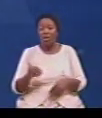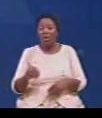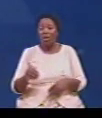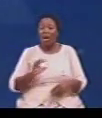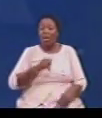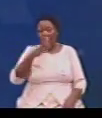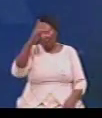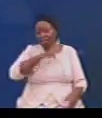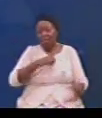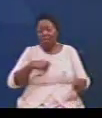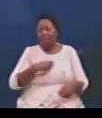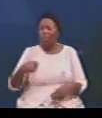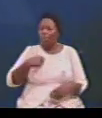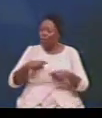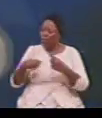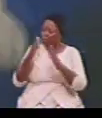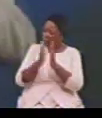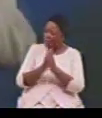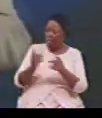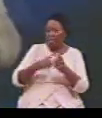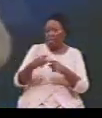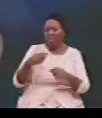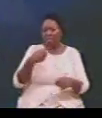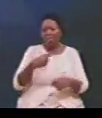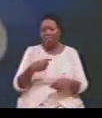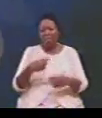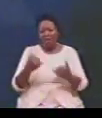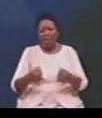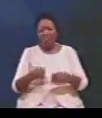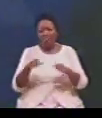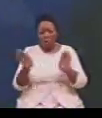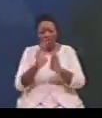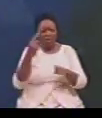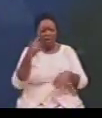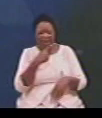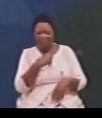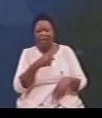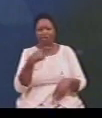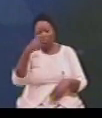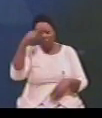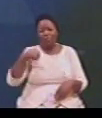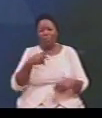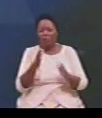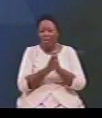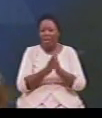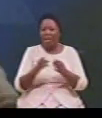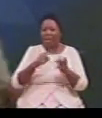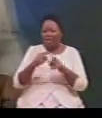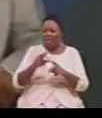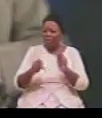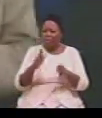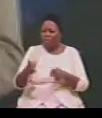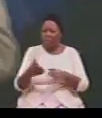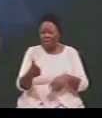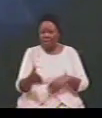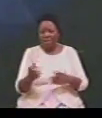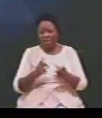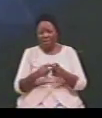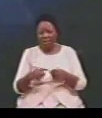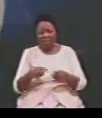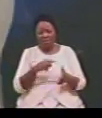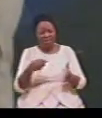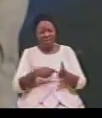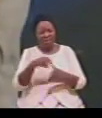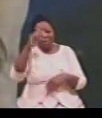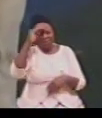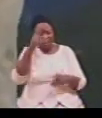to pray. And I said, bow your head, close your eyes. And there were people there that said, this